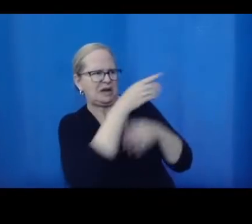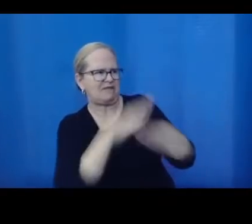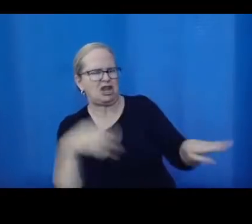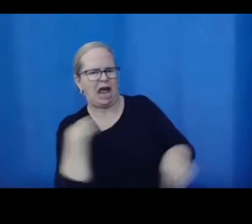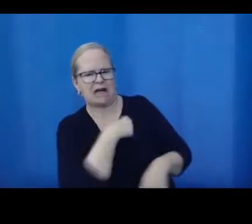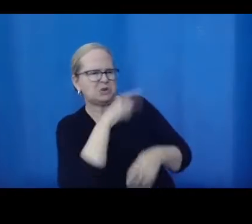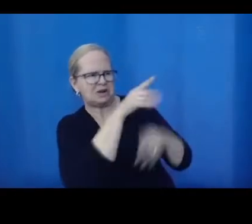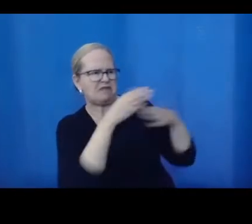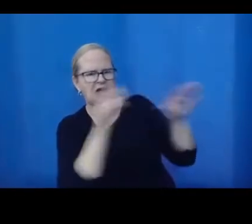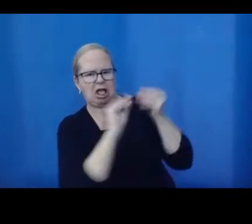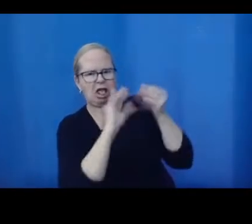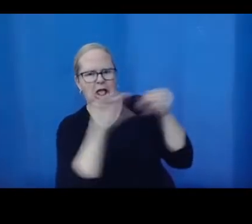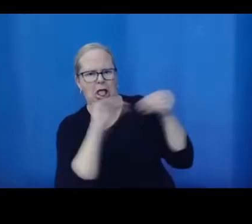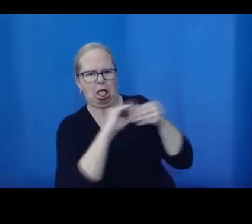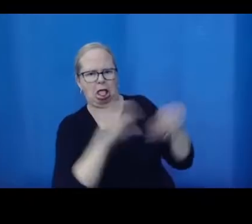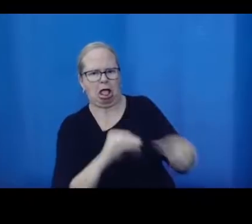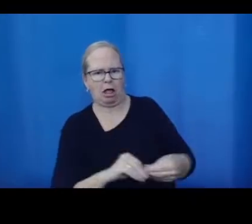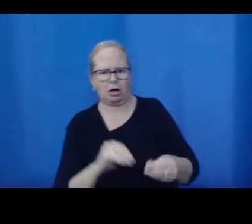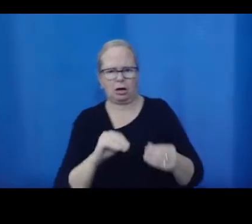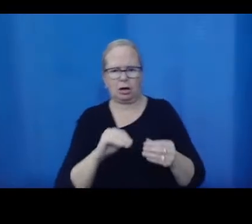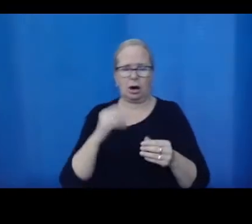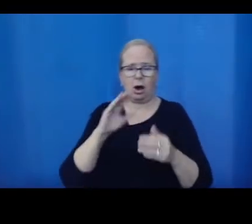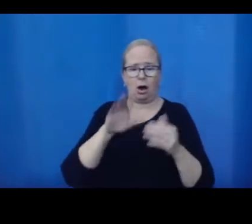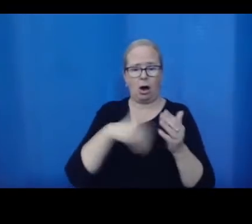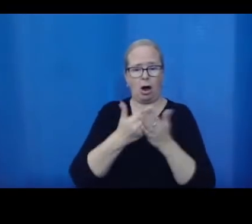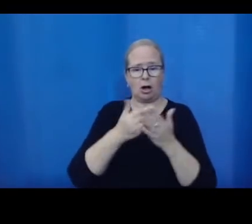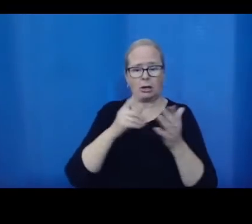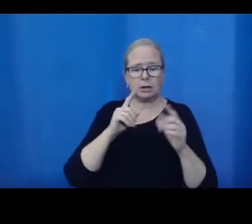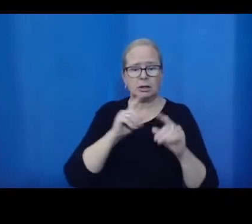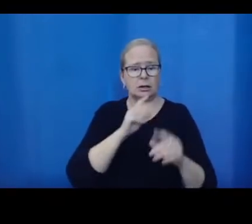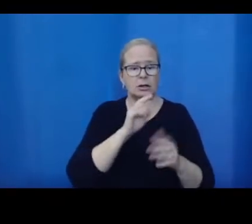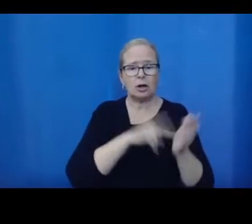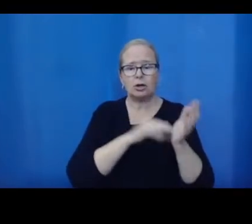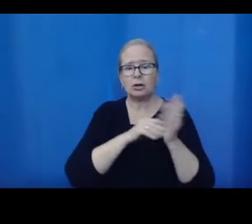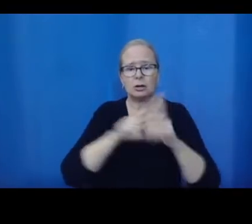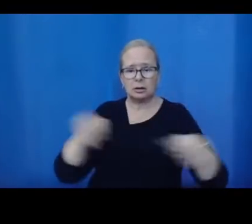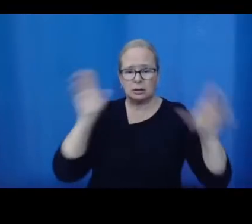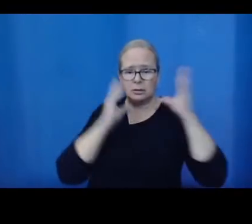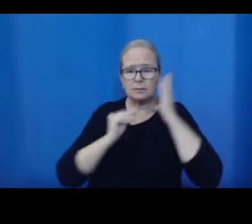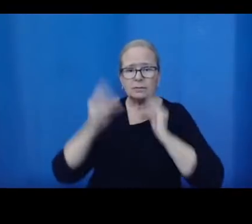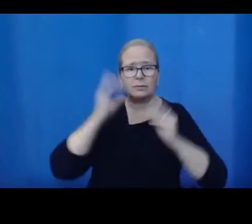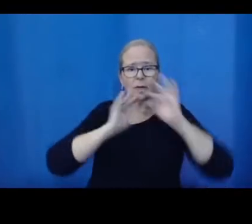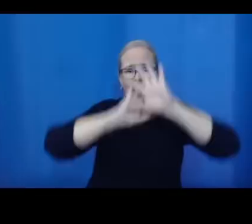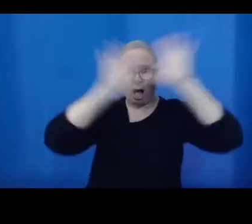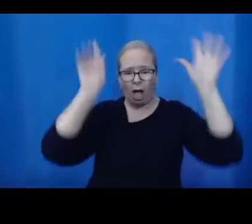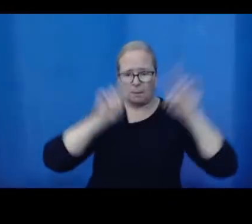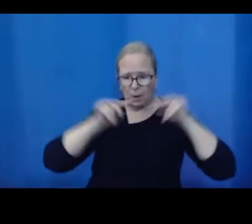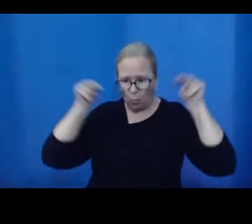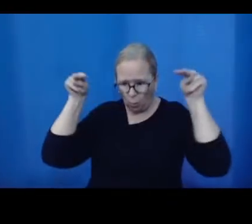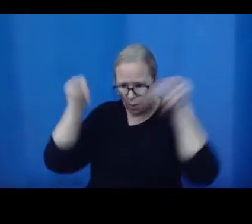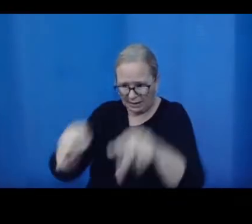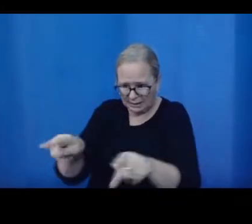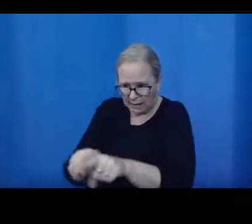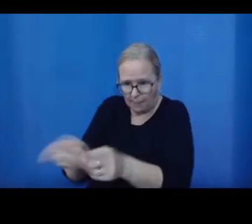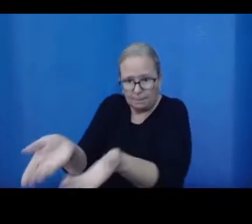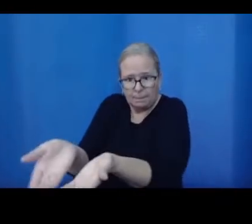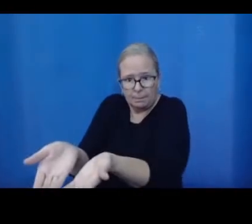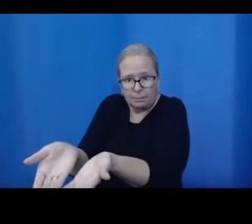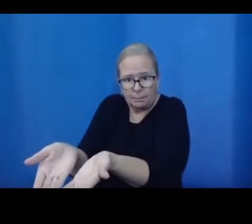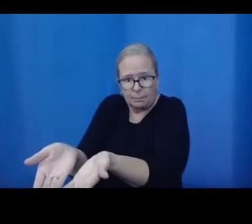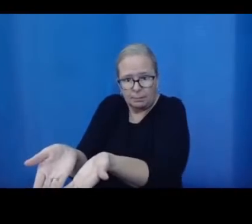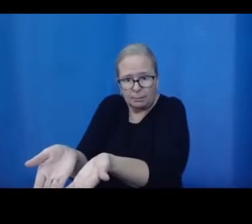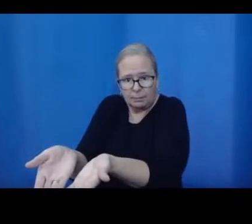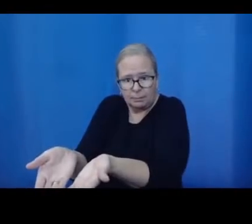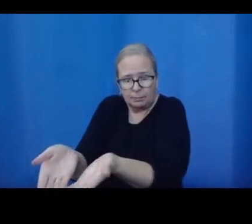same thing. And as a healthcare provider who usually has a uniform experience, typically where they do